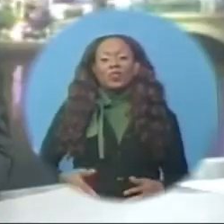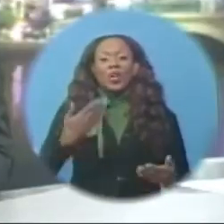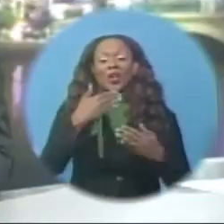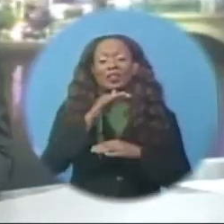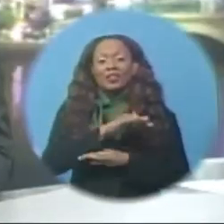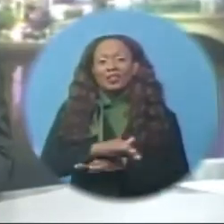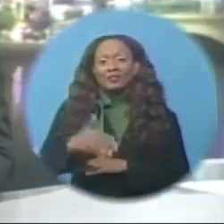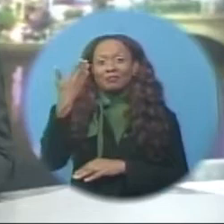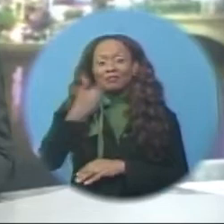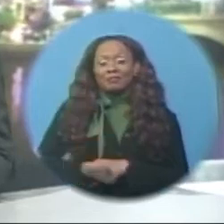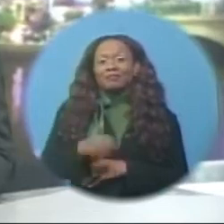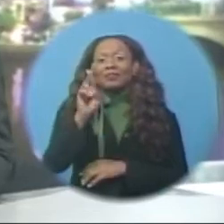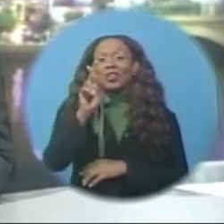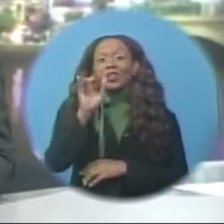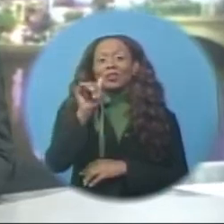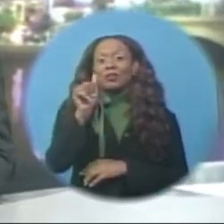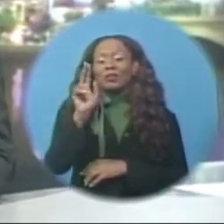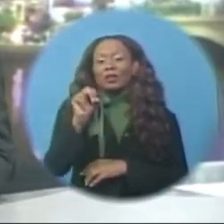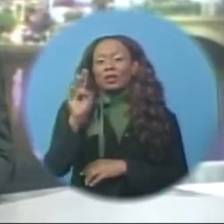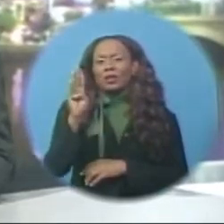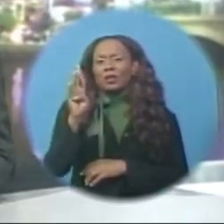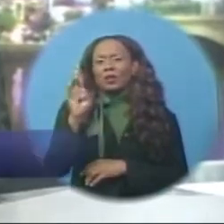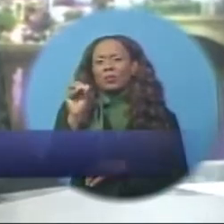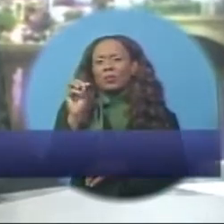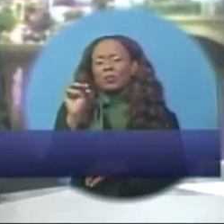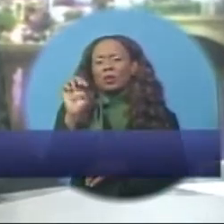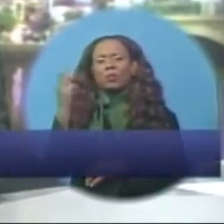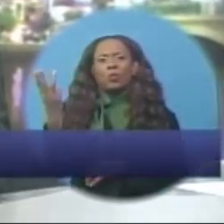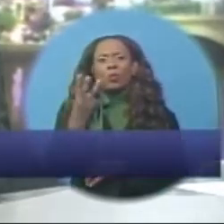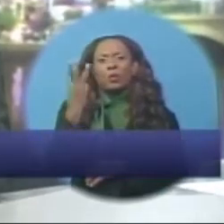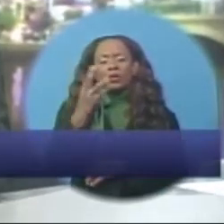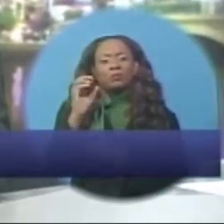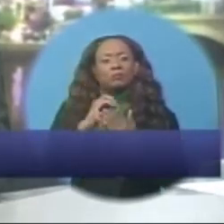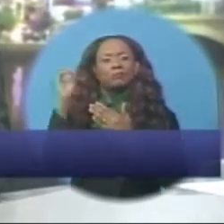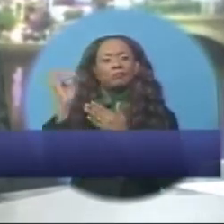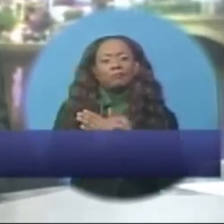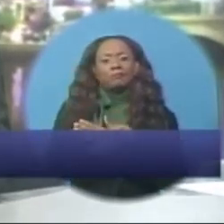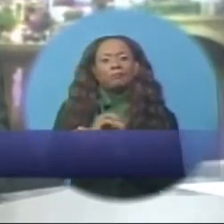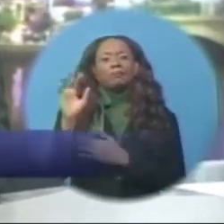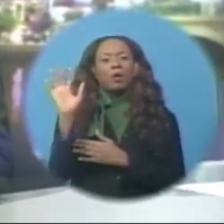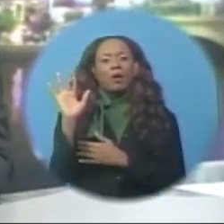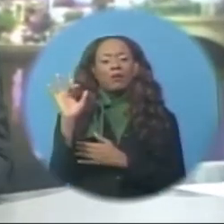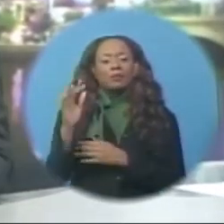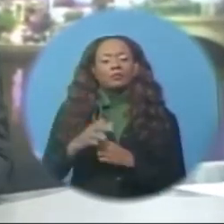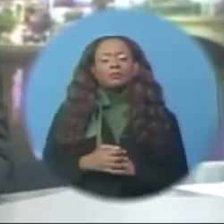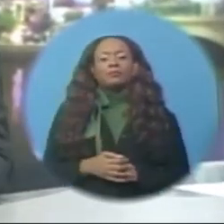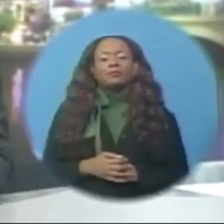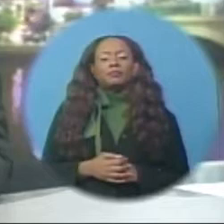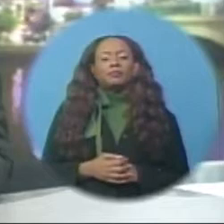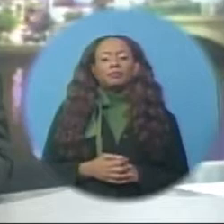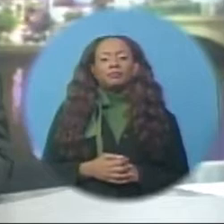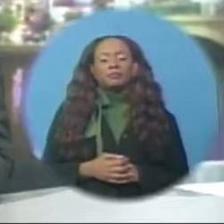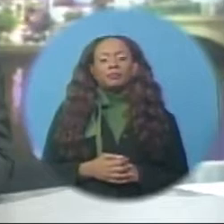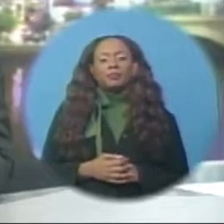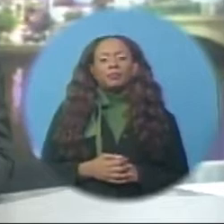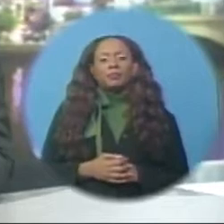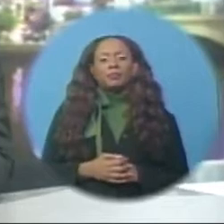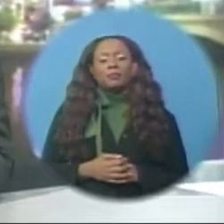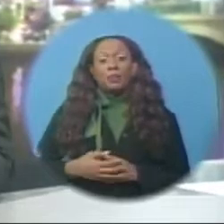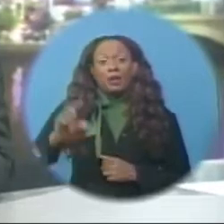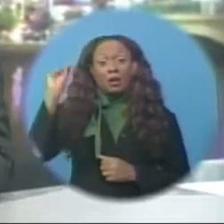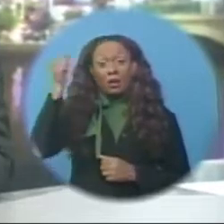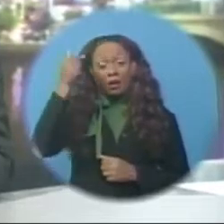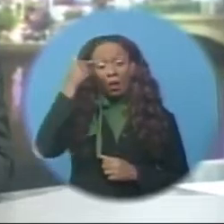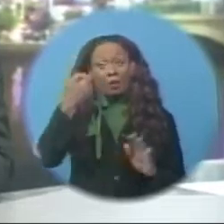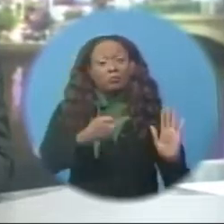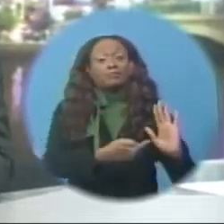Good evening to you. I am Ryan Broom with the Wednesday, October 25th edition of the CBC Evening News. In our top story, government